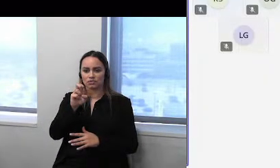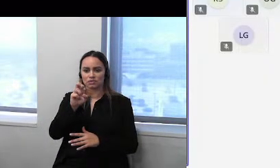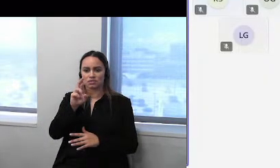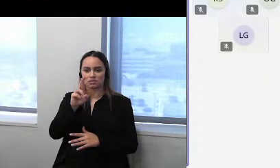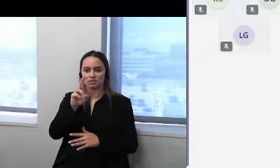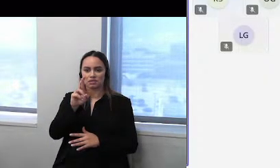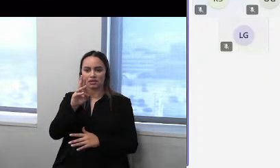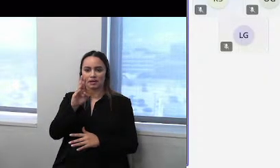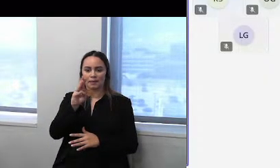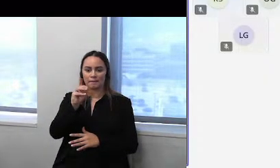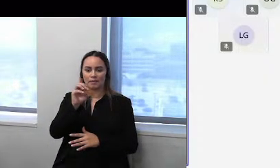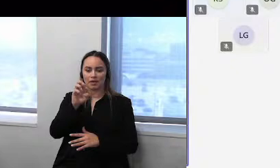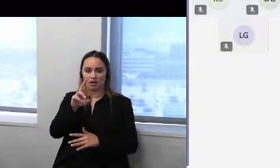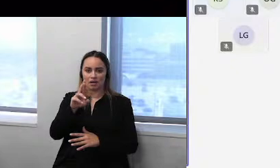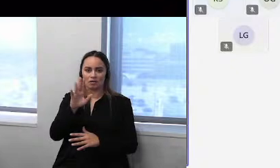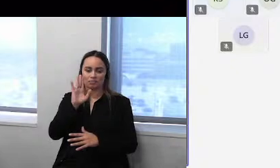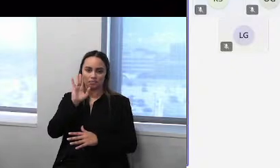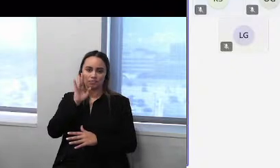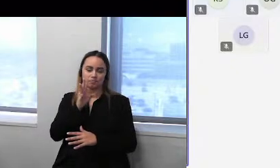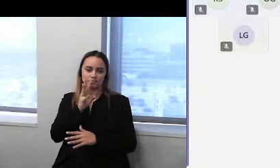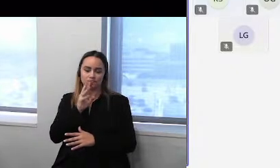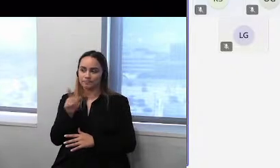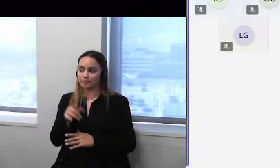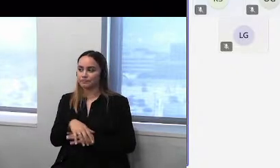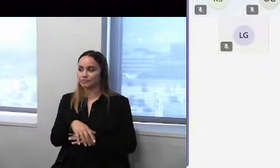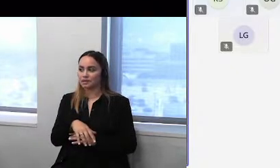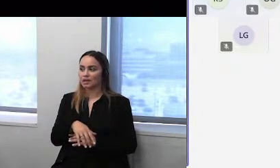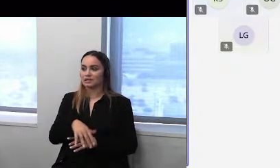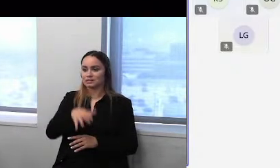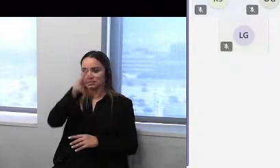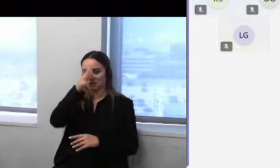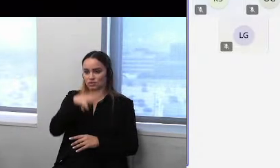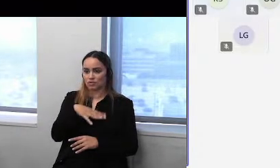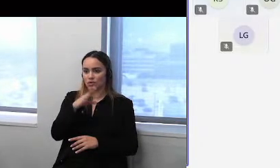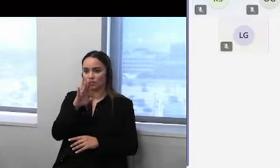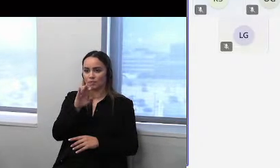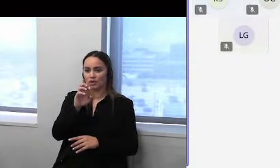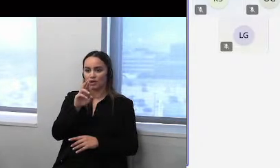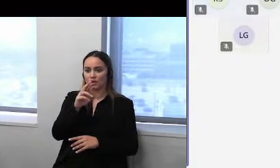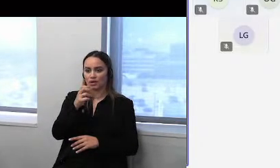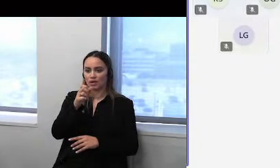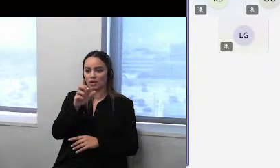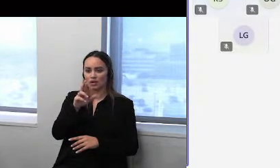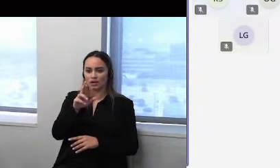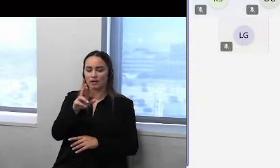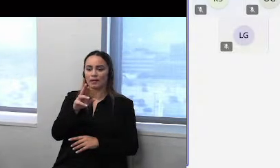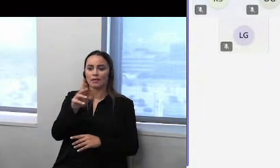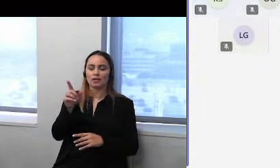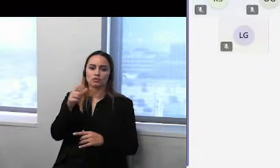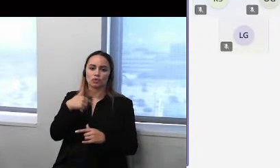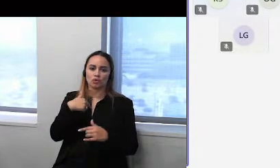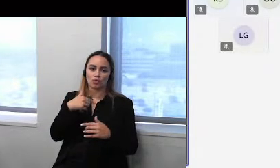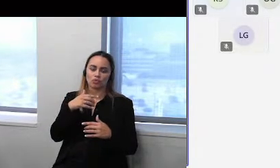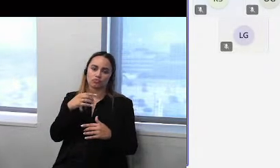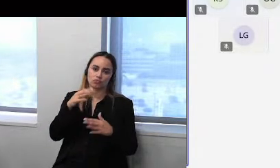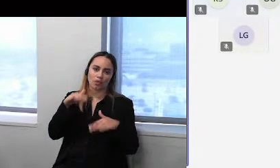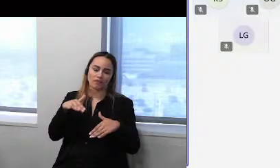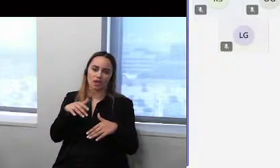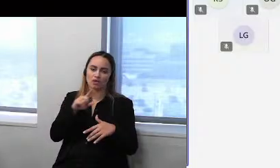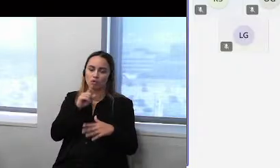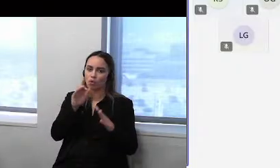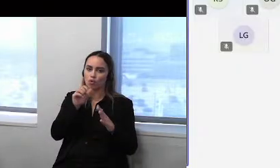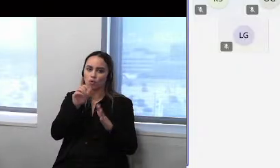Good morning. Mr. Burgermeister hasn't testified on this topic. Well, I haven't heard the question yet, so let's find out what the question is. As I've